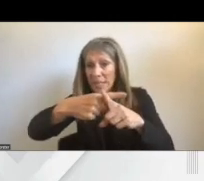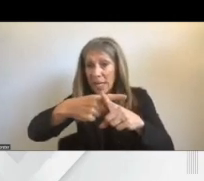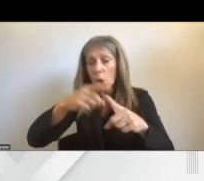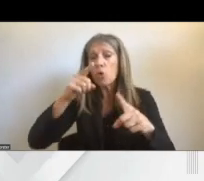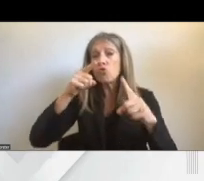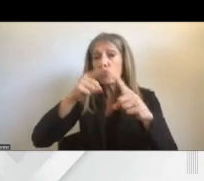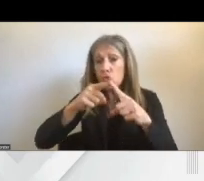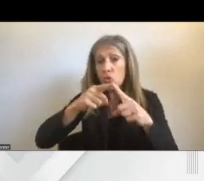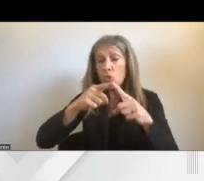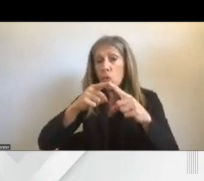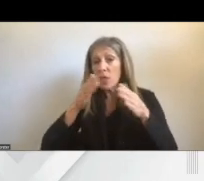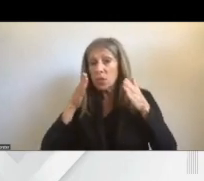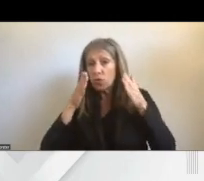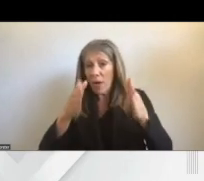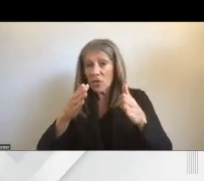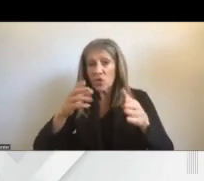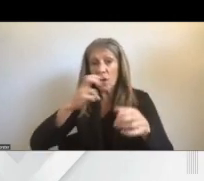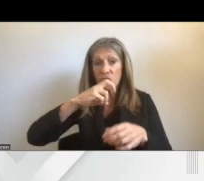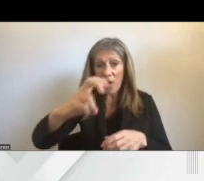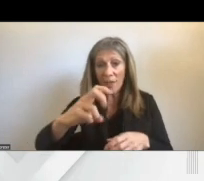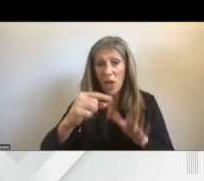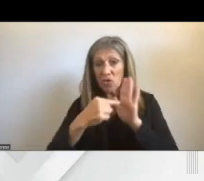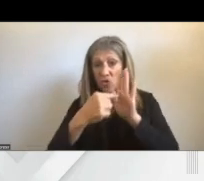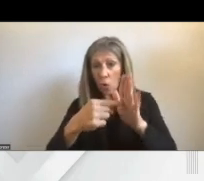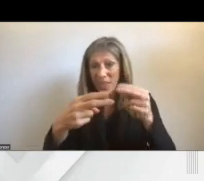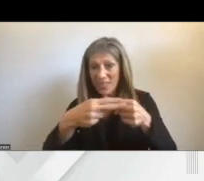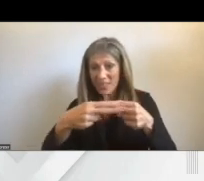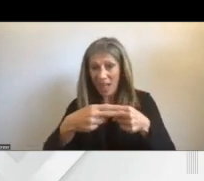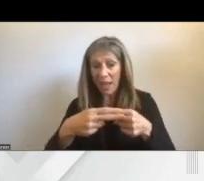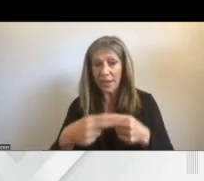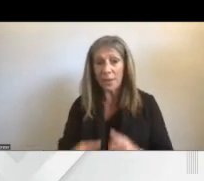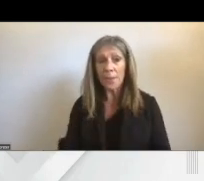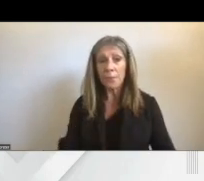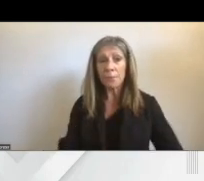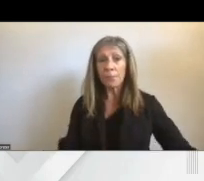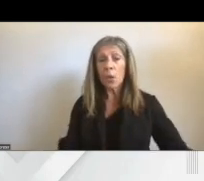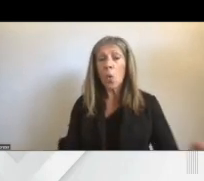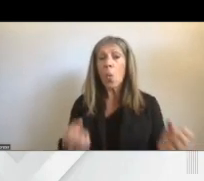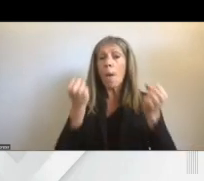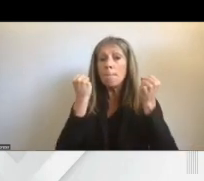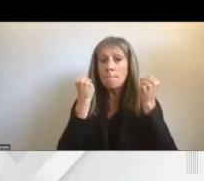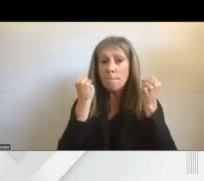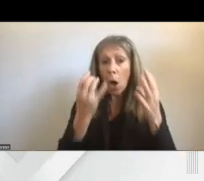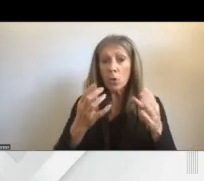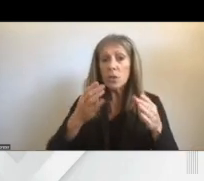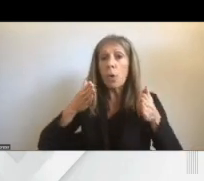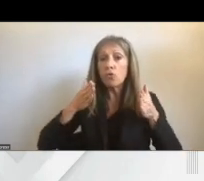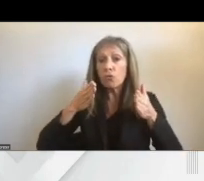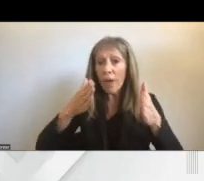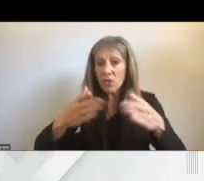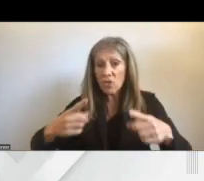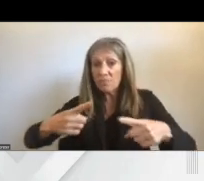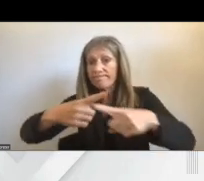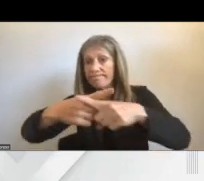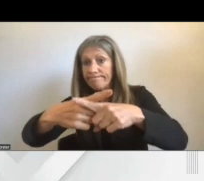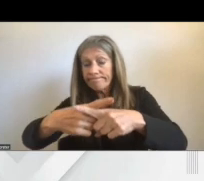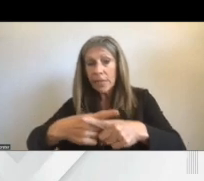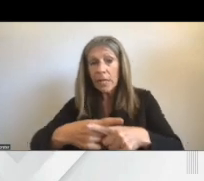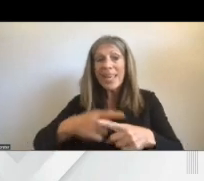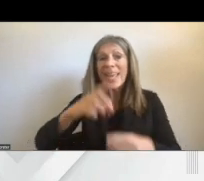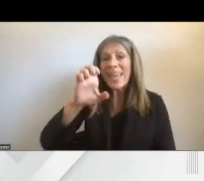travel, as illustrated in this slide. Where multiple directions of travel intersect,